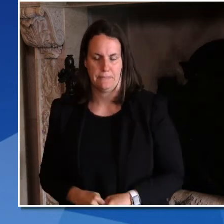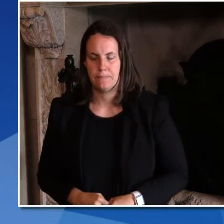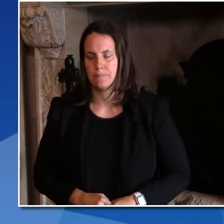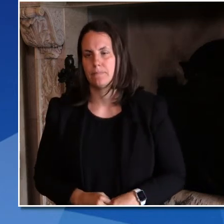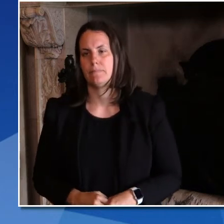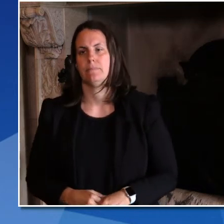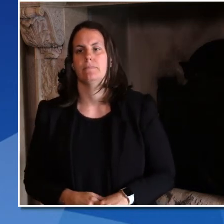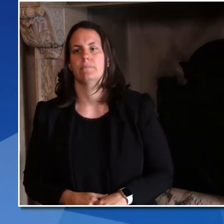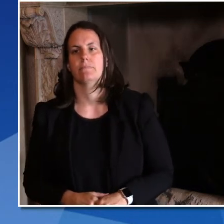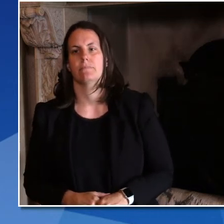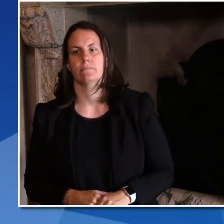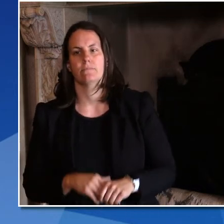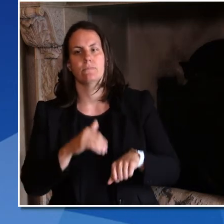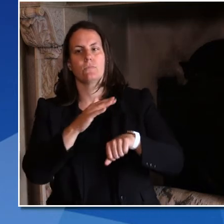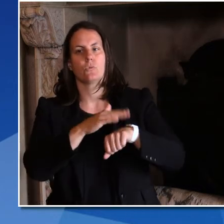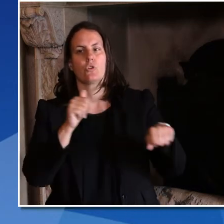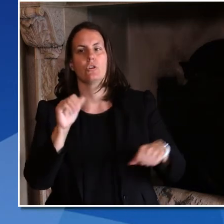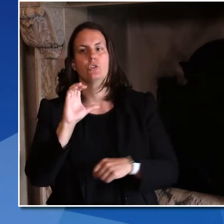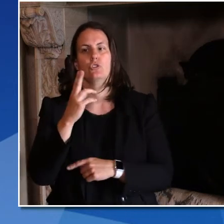Chuck?